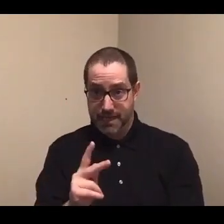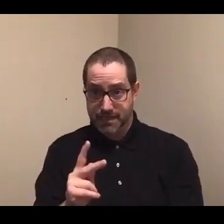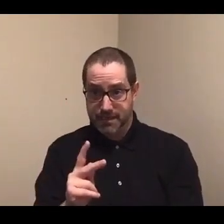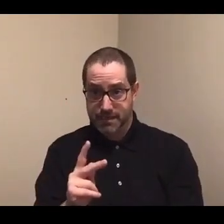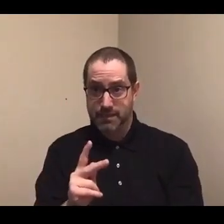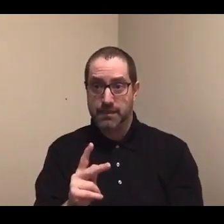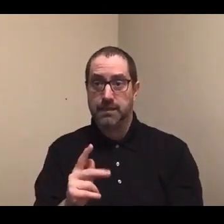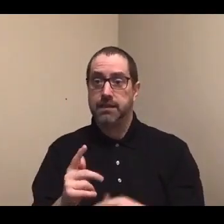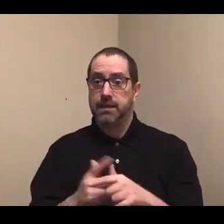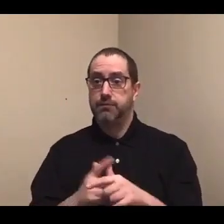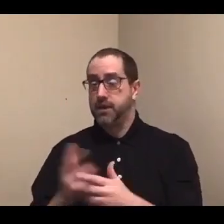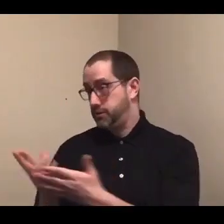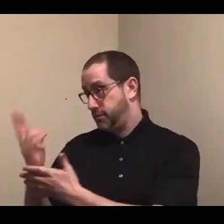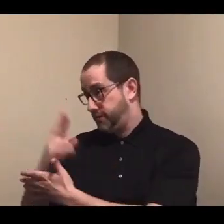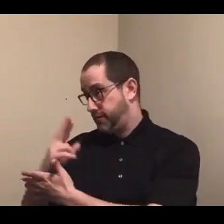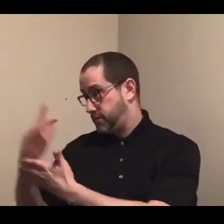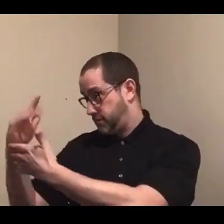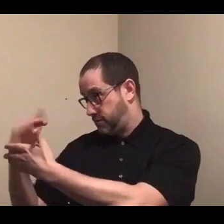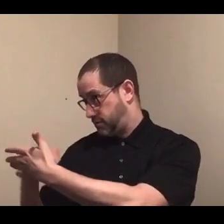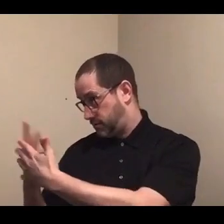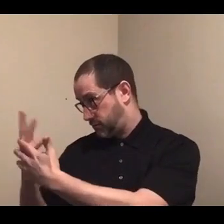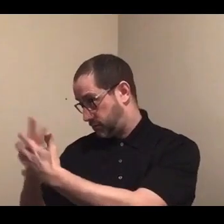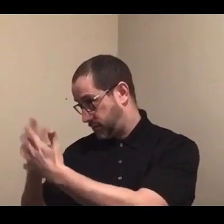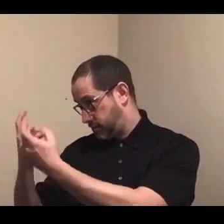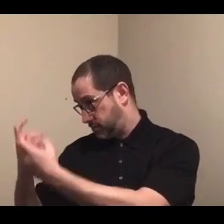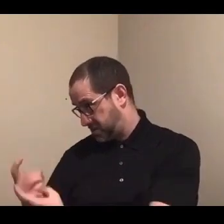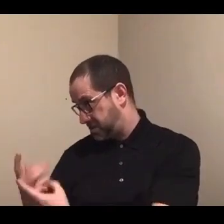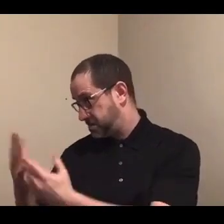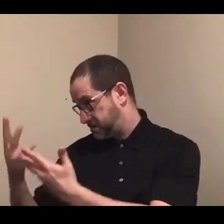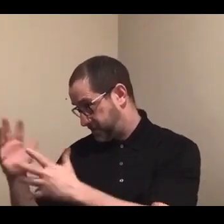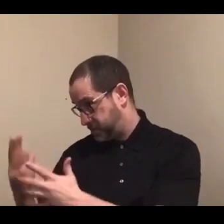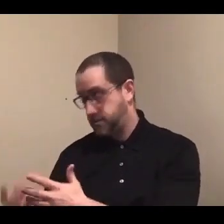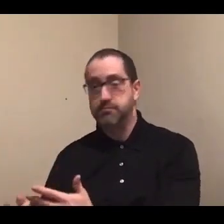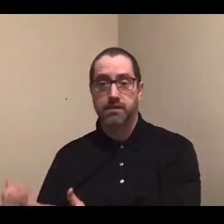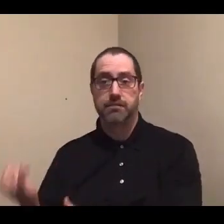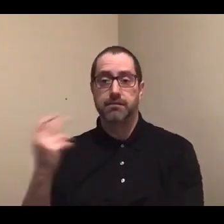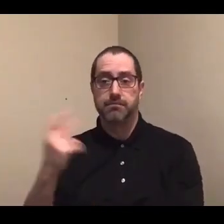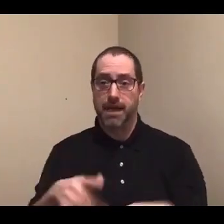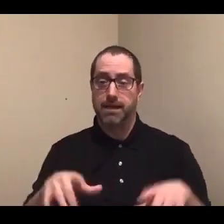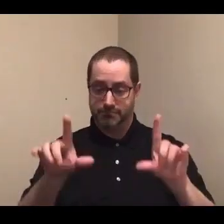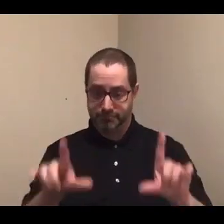journey once you've reviewed your screening questions. I'm going to click next.